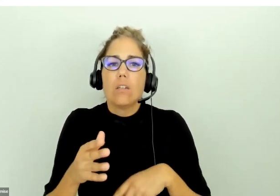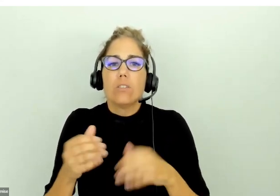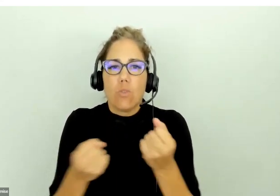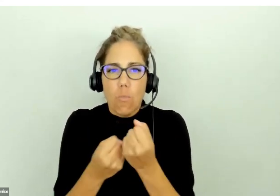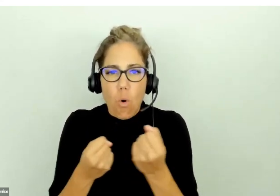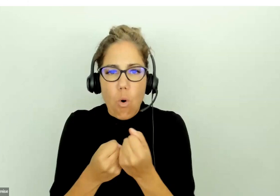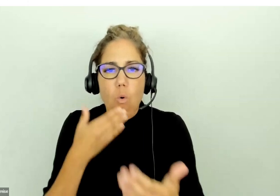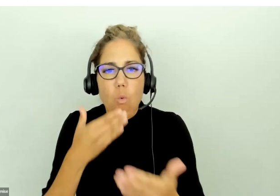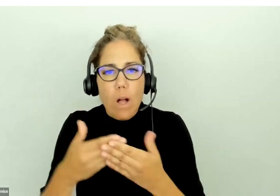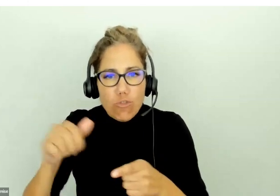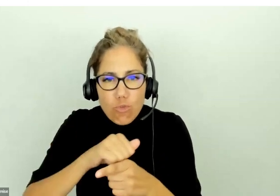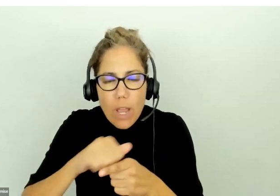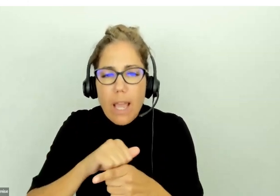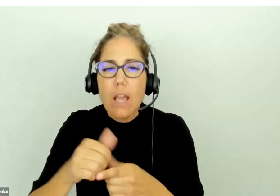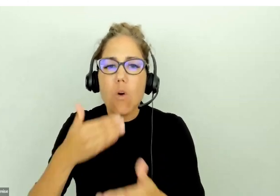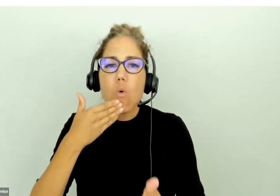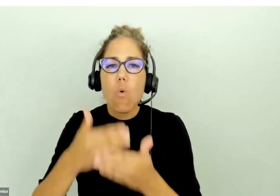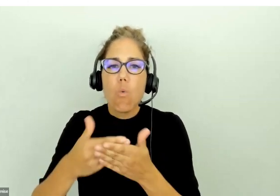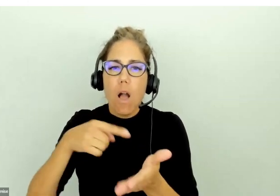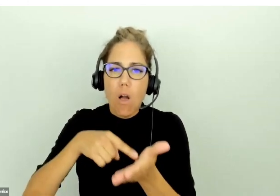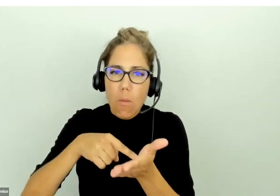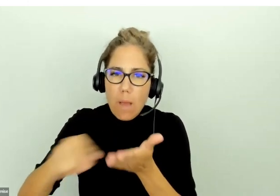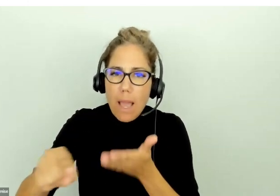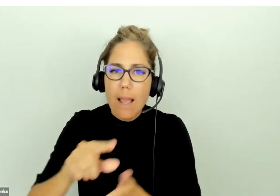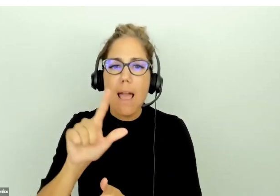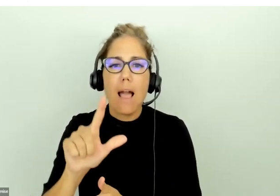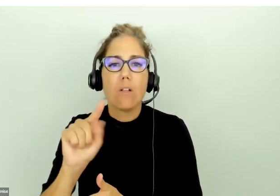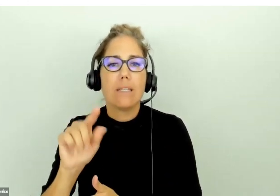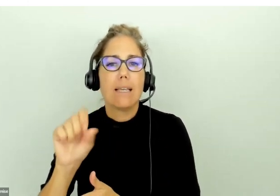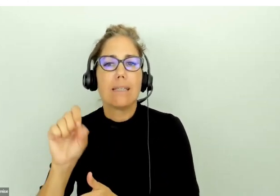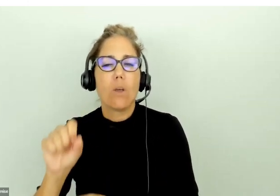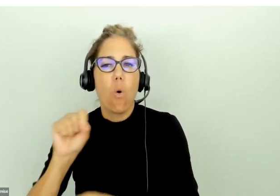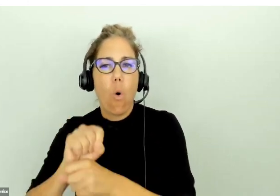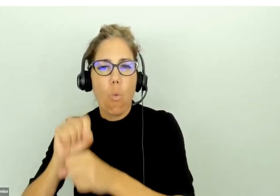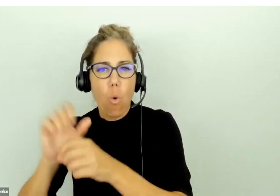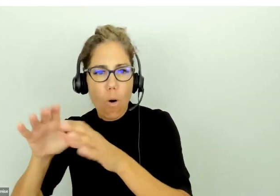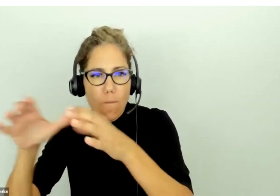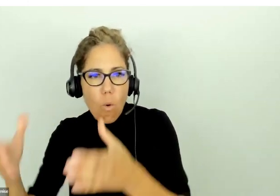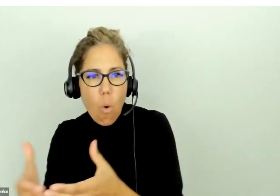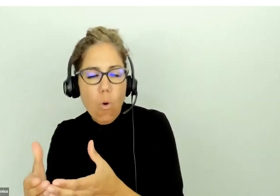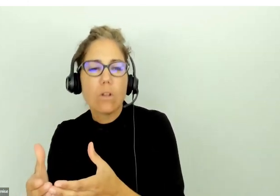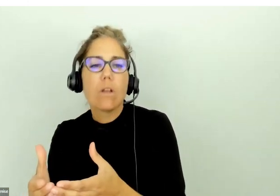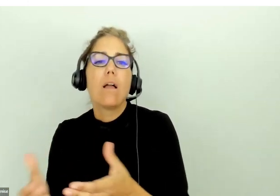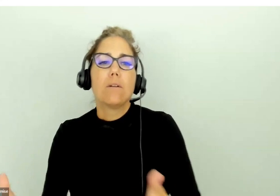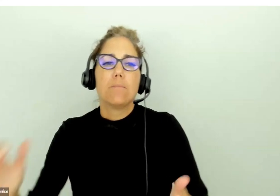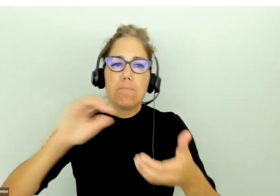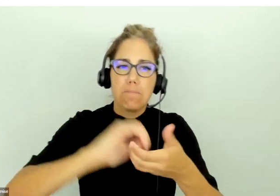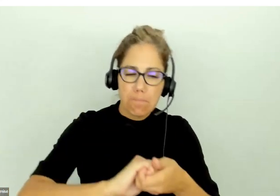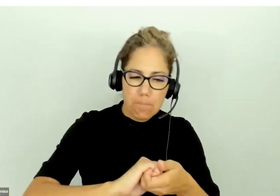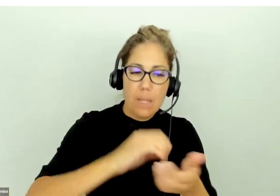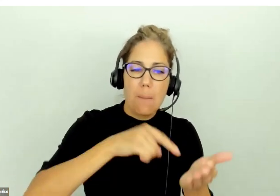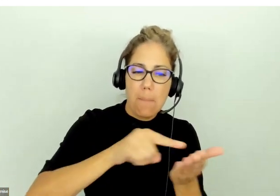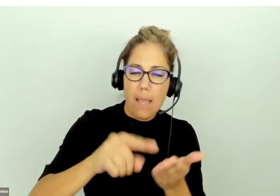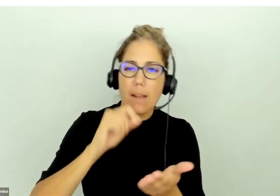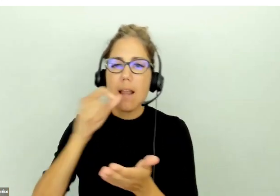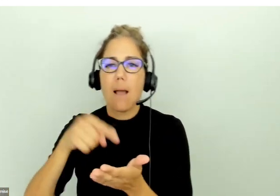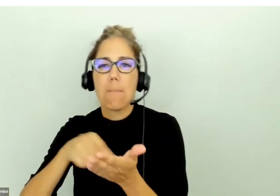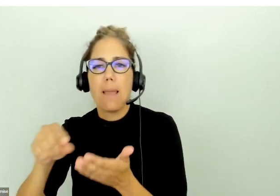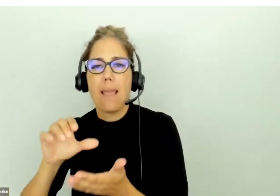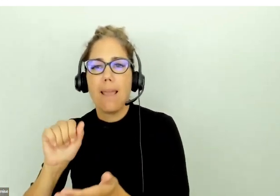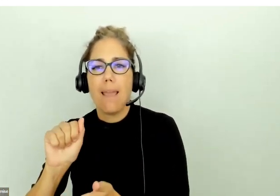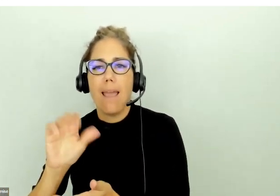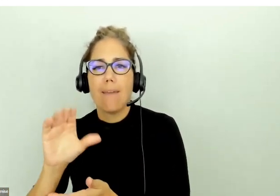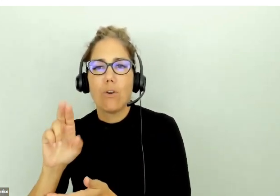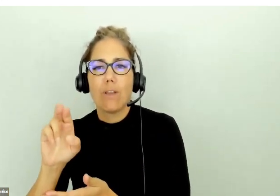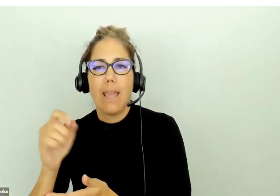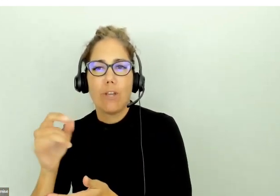long-term services and support workforce, enhance collaboration between paid and unpaid caregivers with the